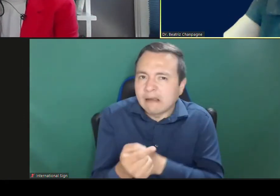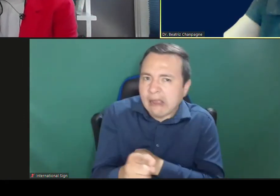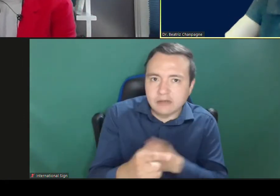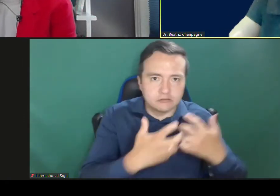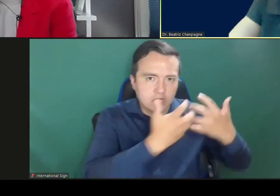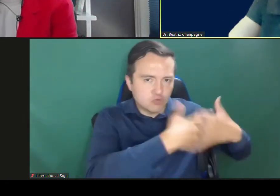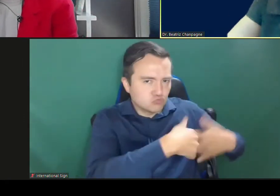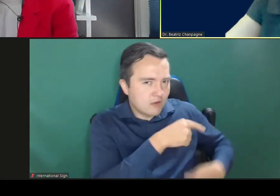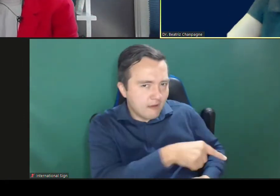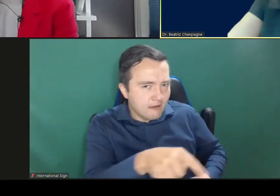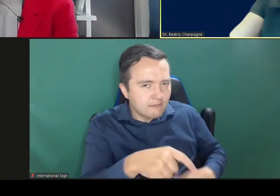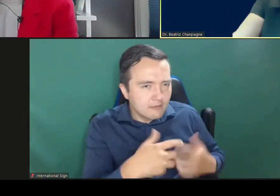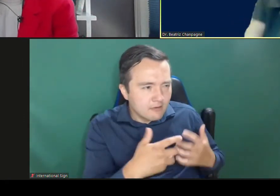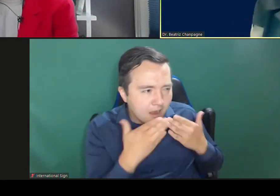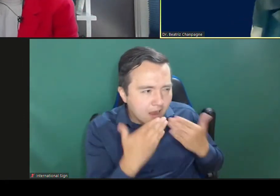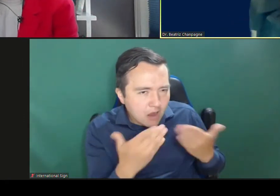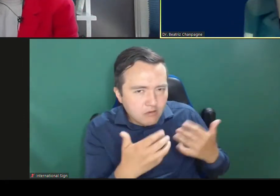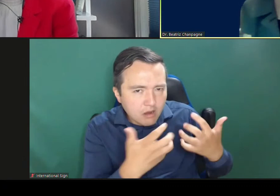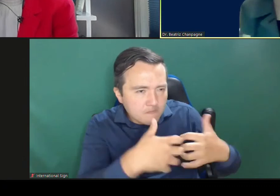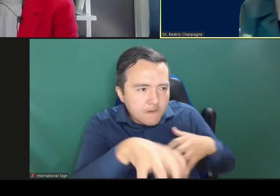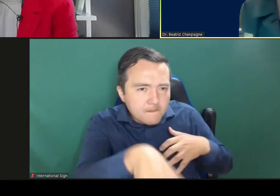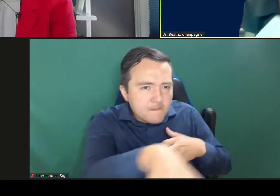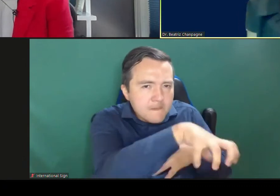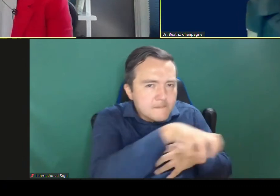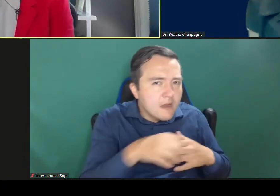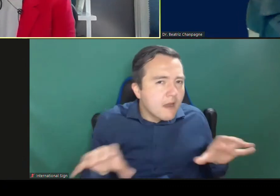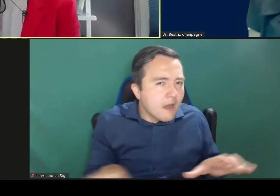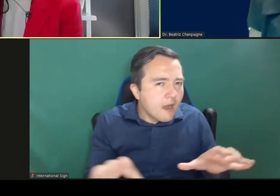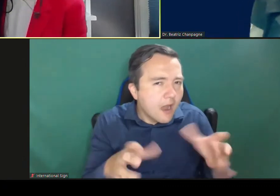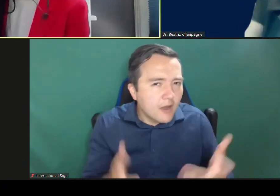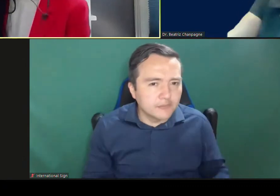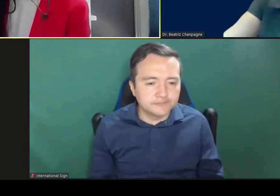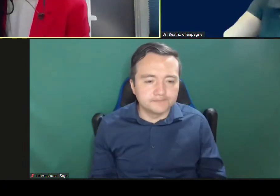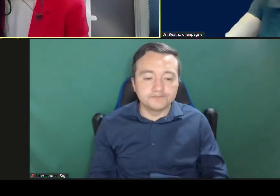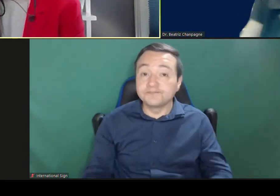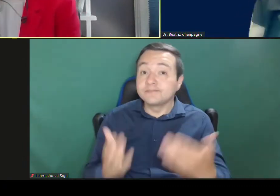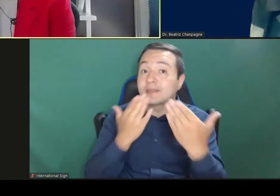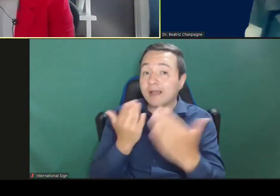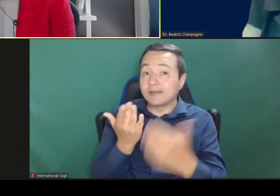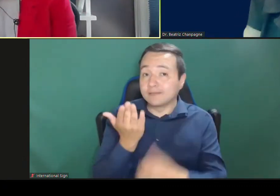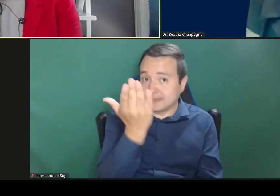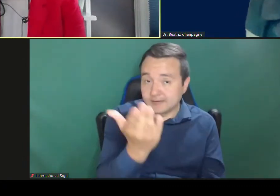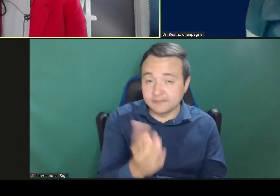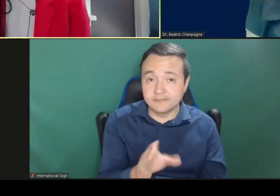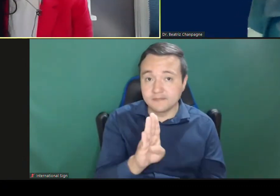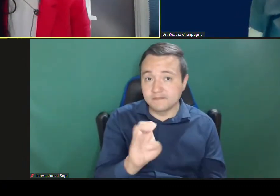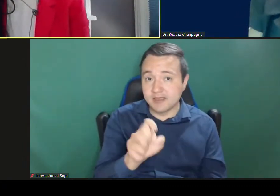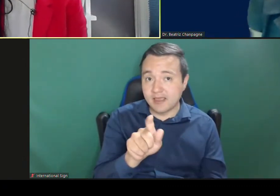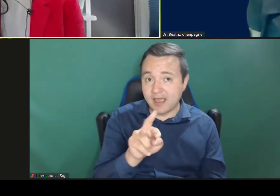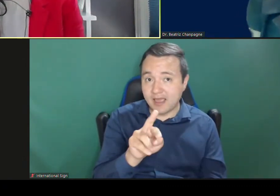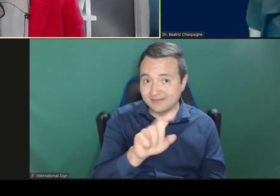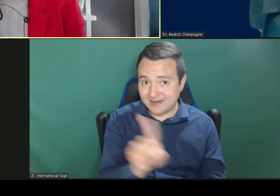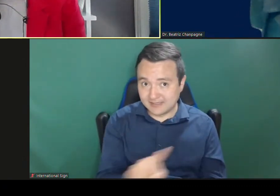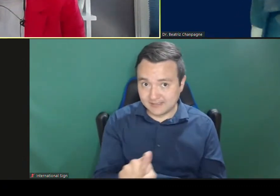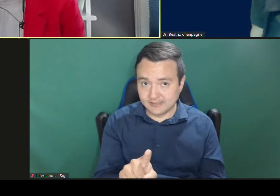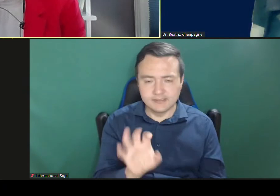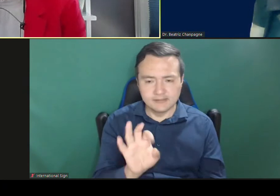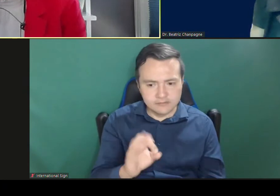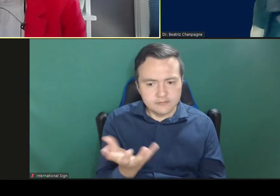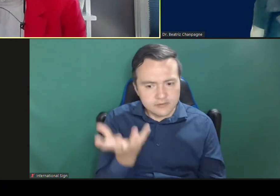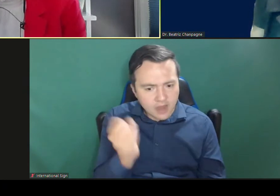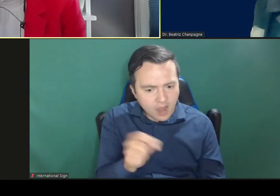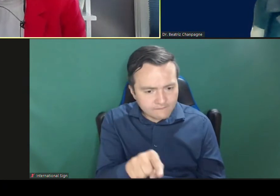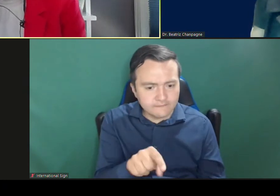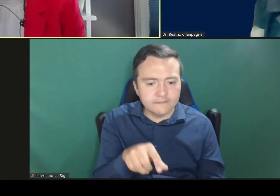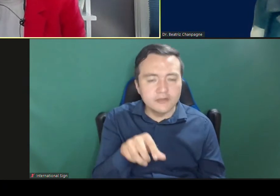by anticipating what industry and other sectors will do. Thank you. Thank you very much, Beatriz. And I'd also like to take